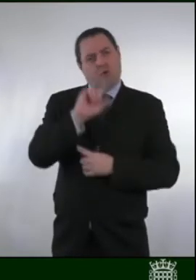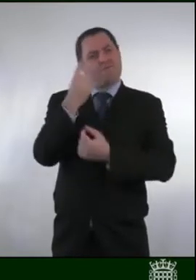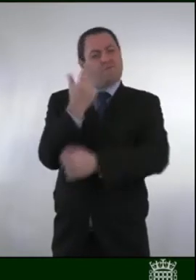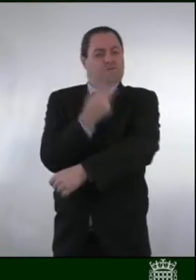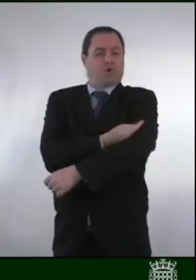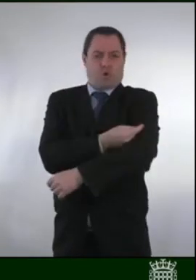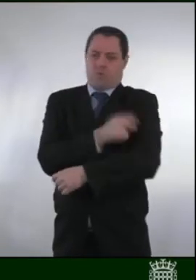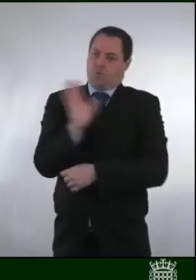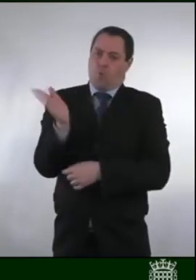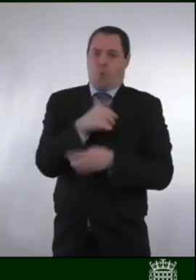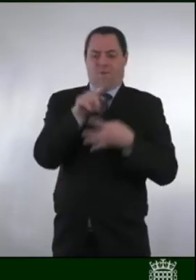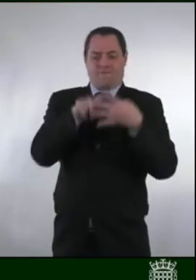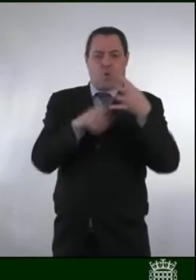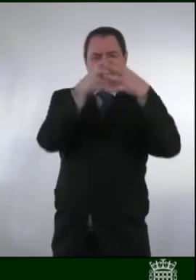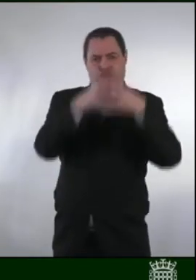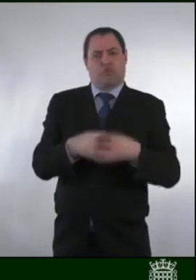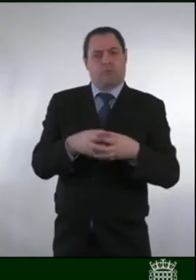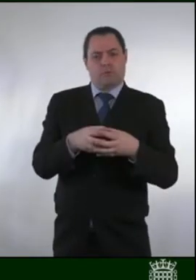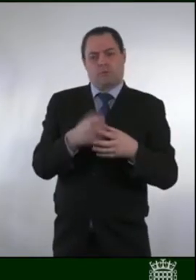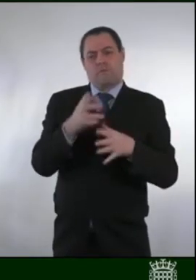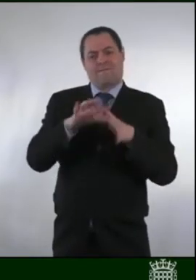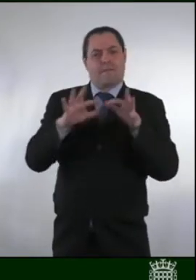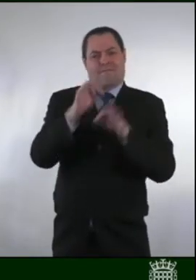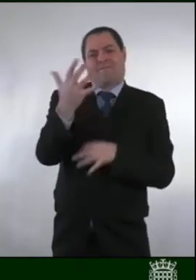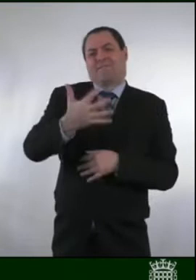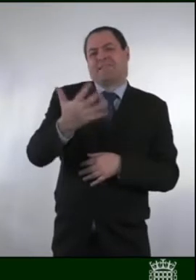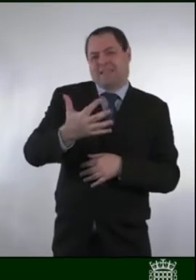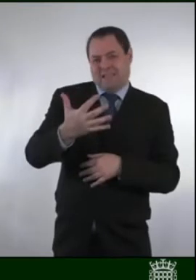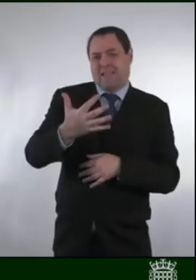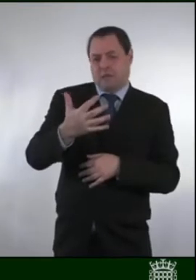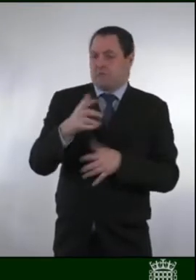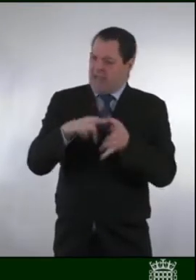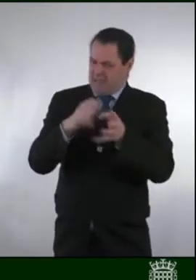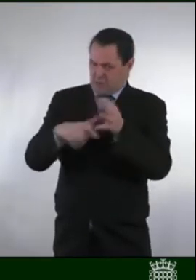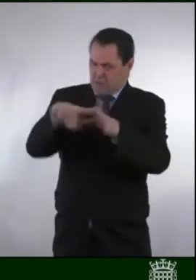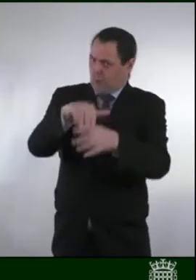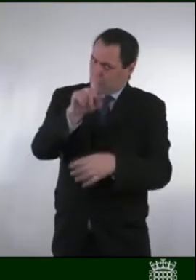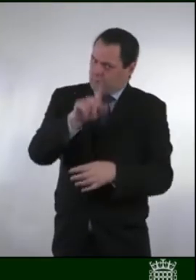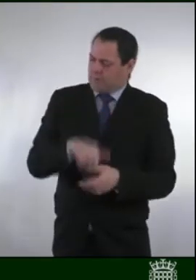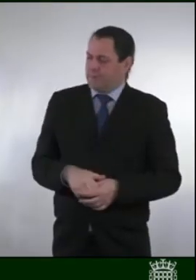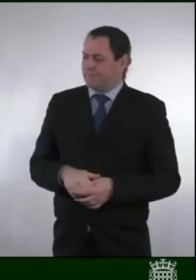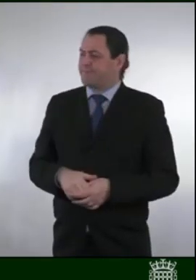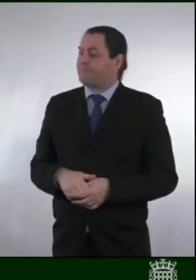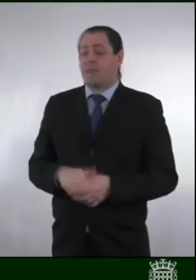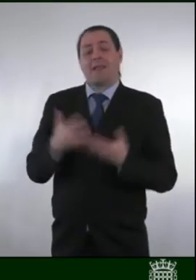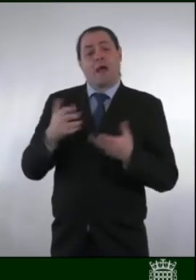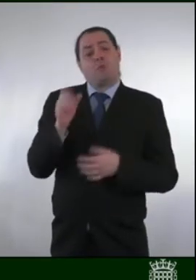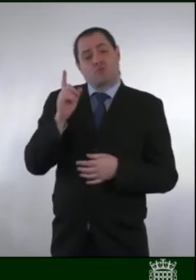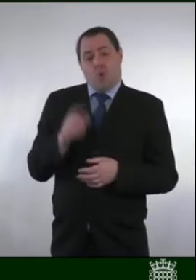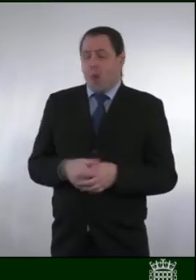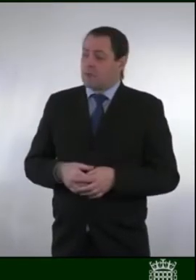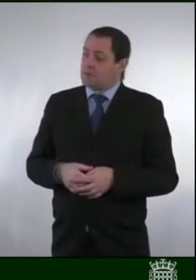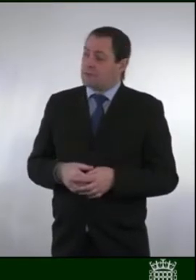in the top 4 cohorts by mid-February, including the people of Aylesbury. Let's head up to Scotland with the leader